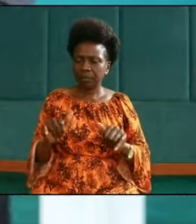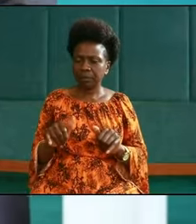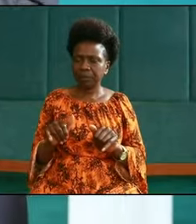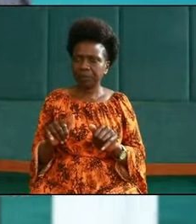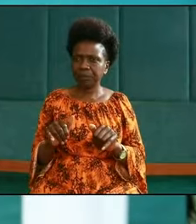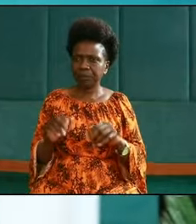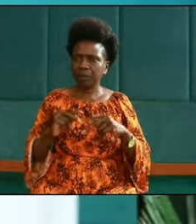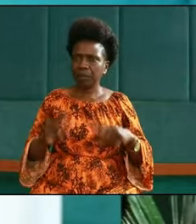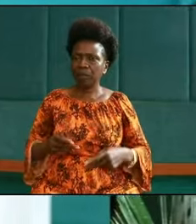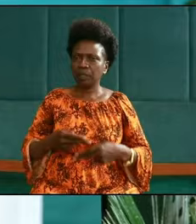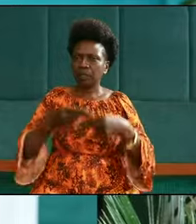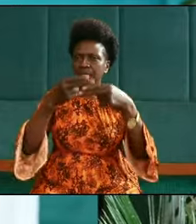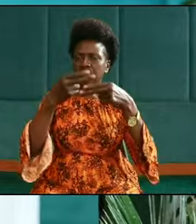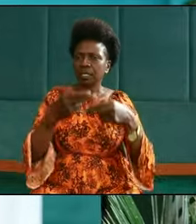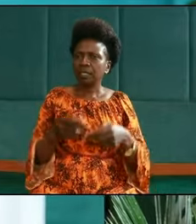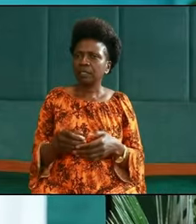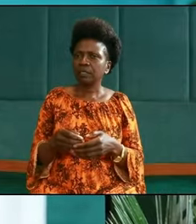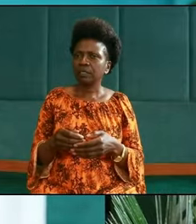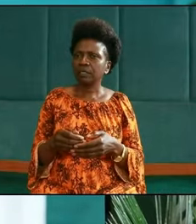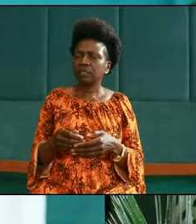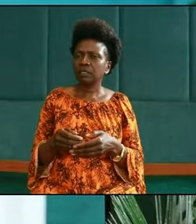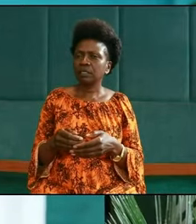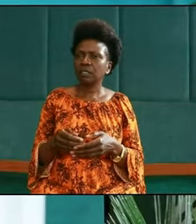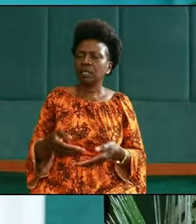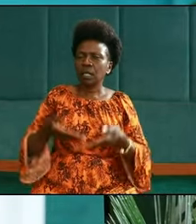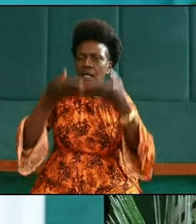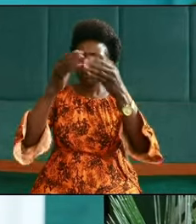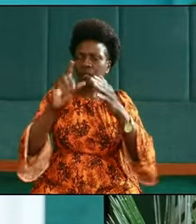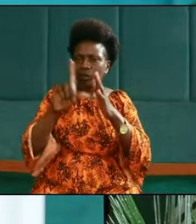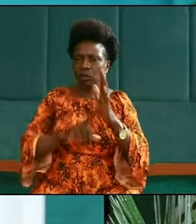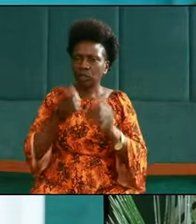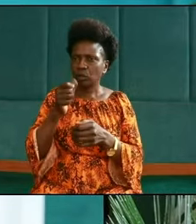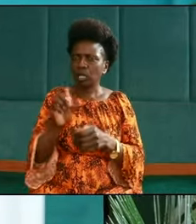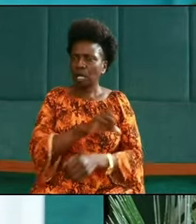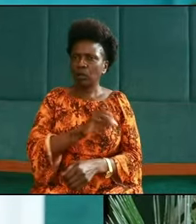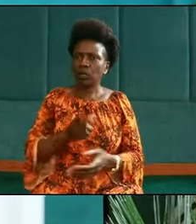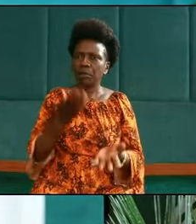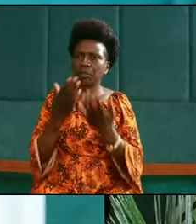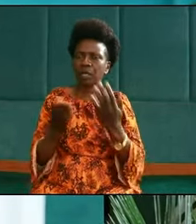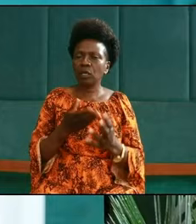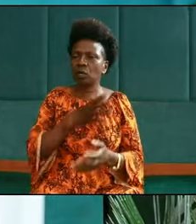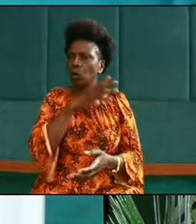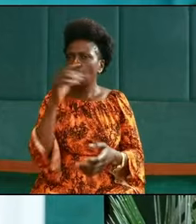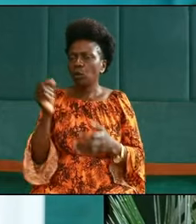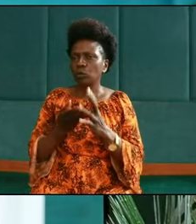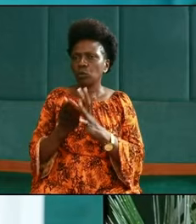the low shall be lifted, the high shall be lowered, so that the Lord can go through.